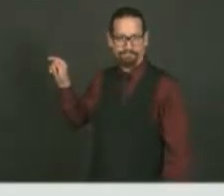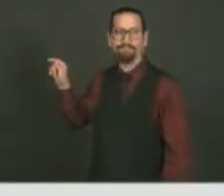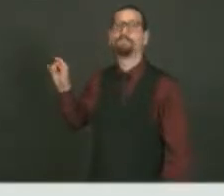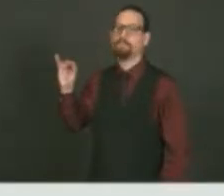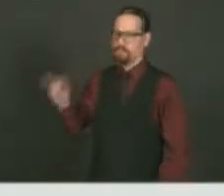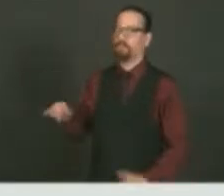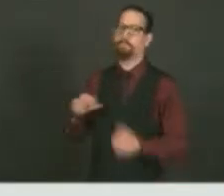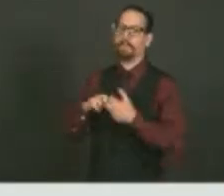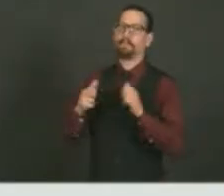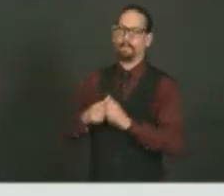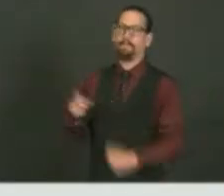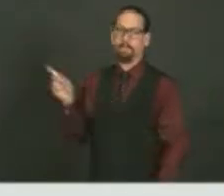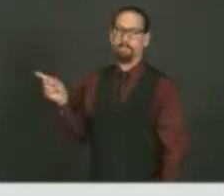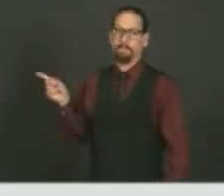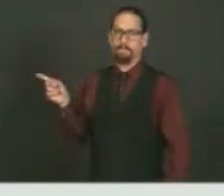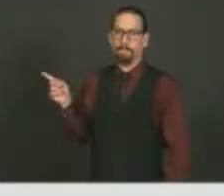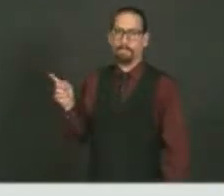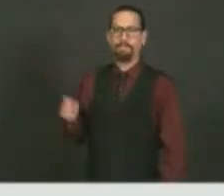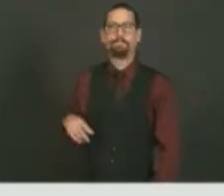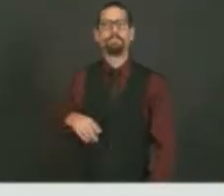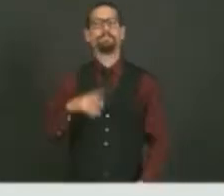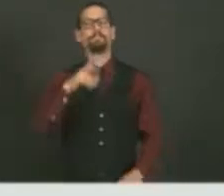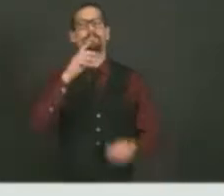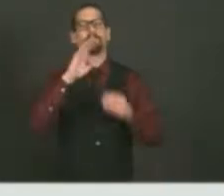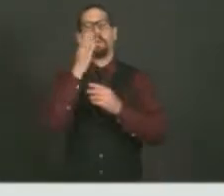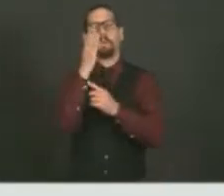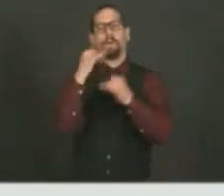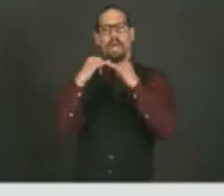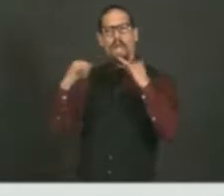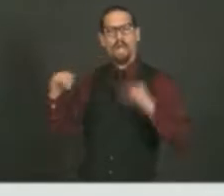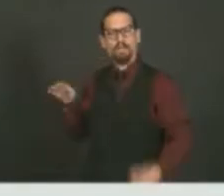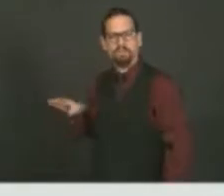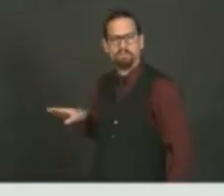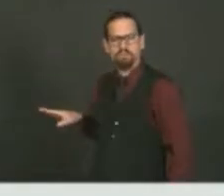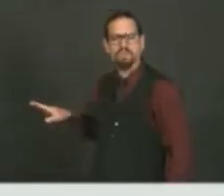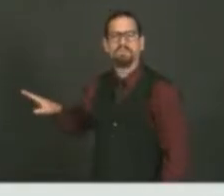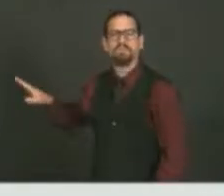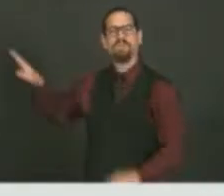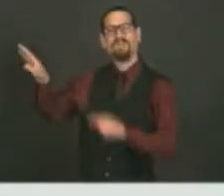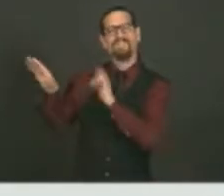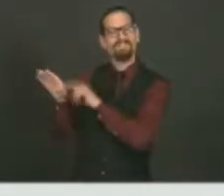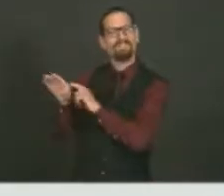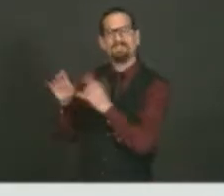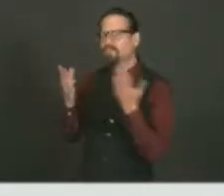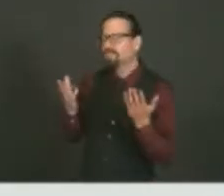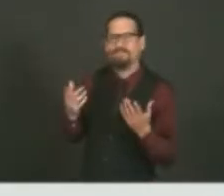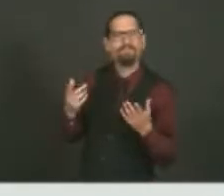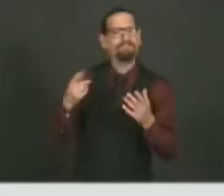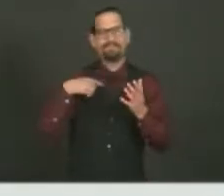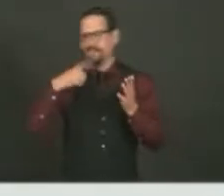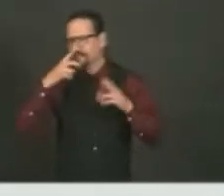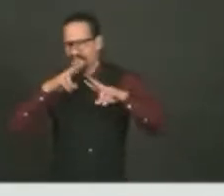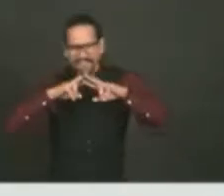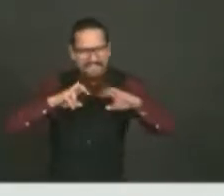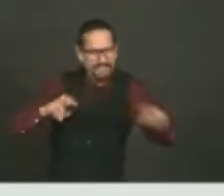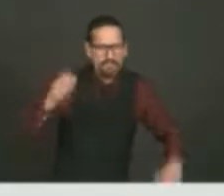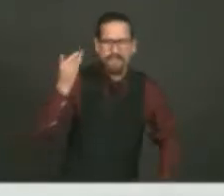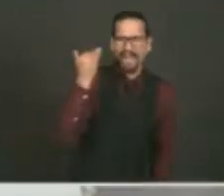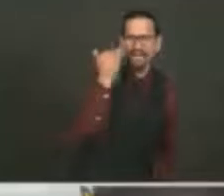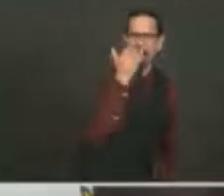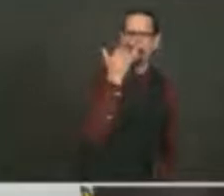we've done an enormous amount of looking at all the data in our contact tracing. Here's the bottom line.